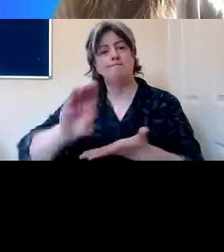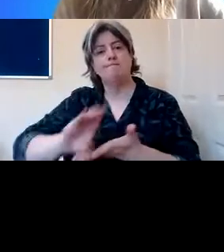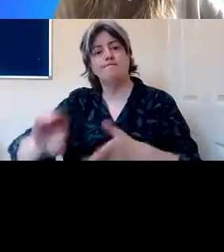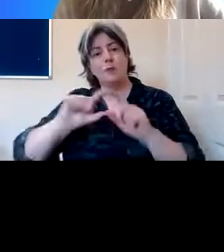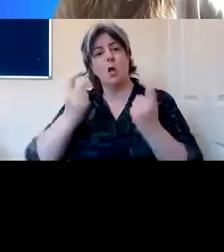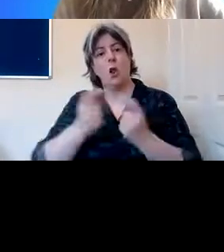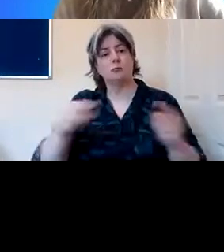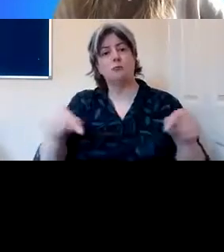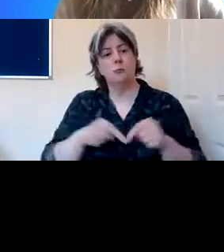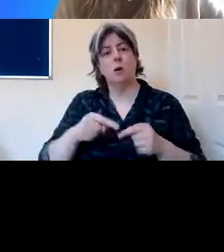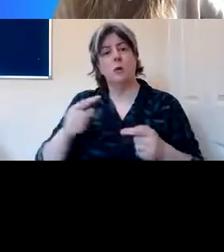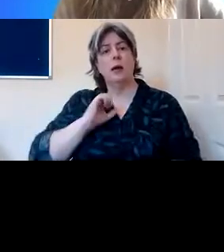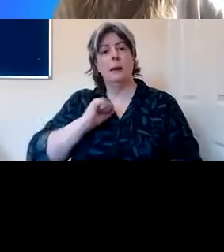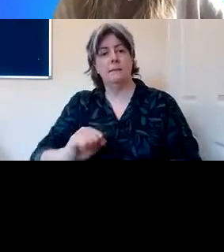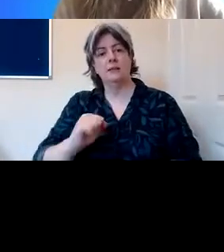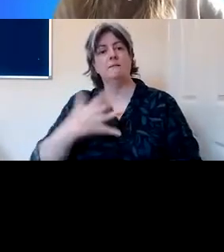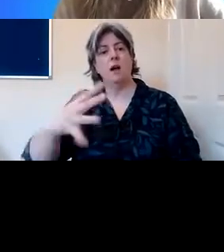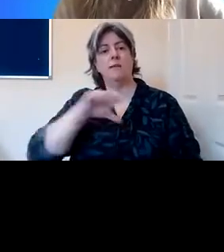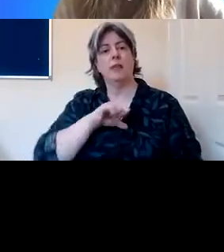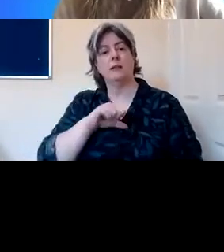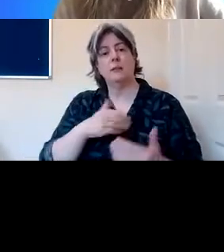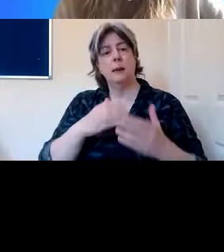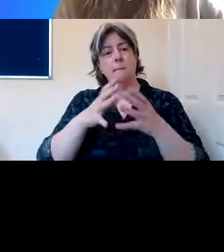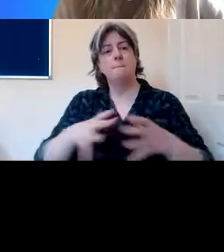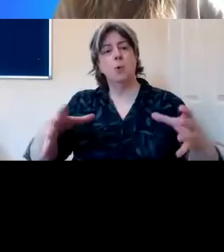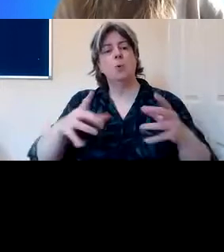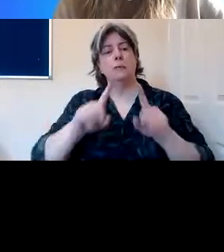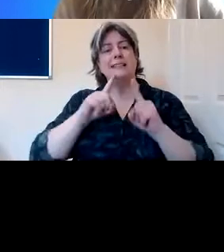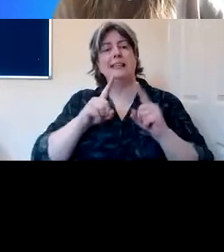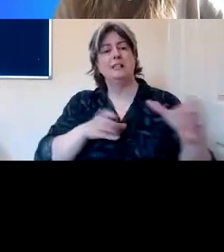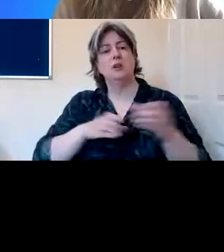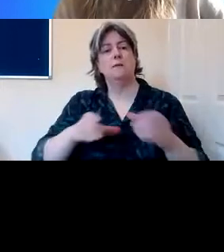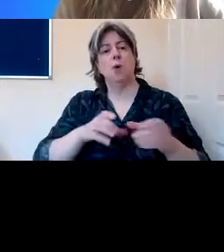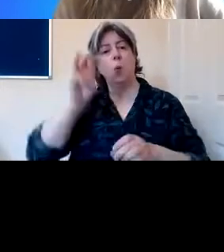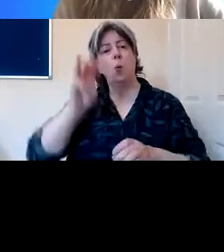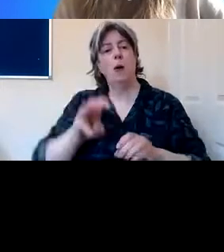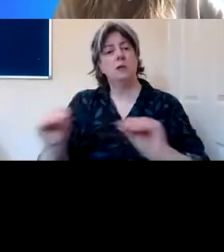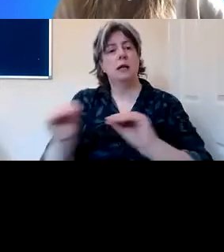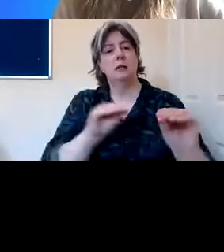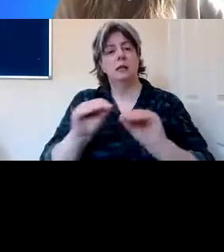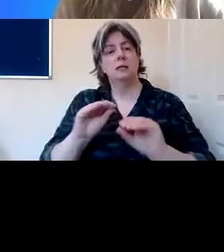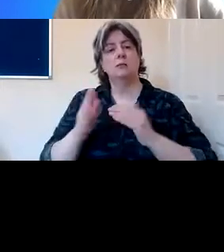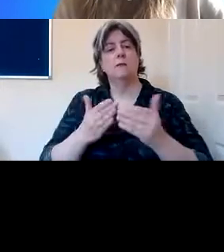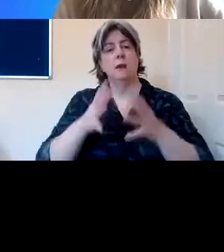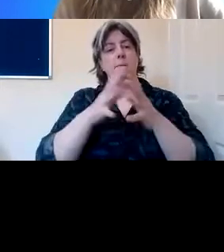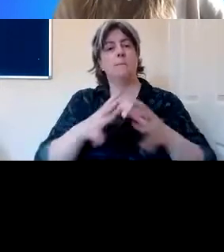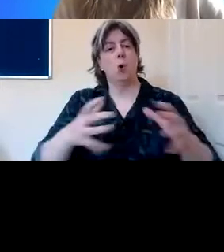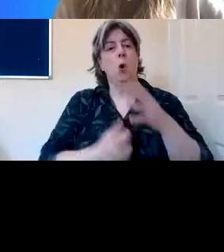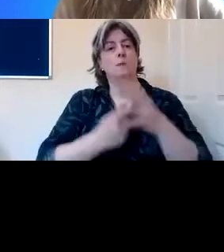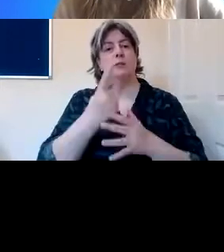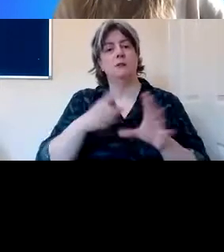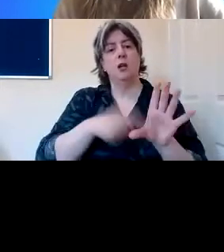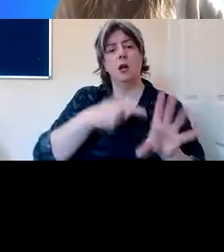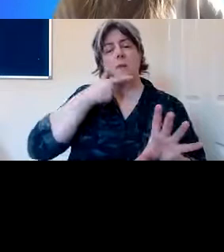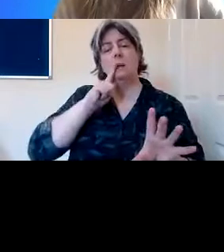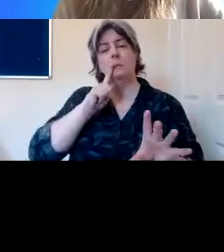more teachers with more investment in Welsh education to provide more opportunities for young people and revive our education system. Welsh